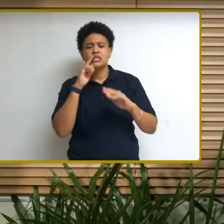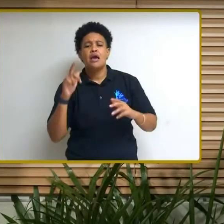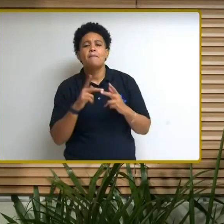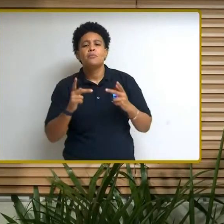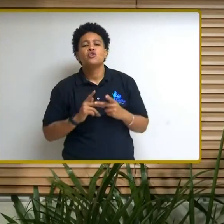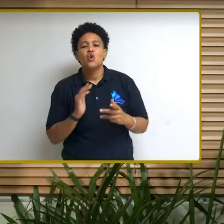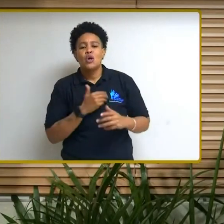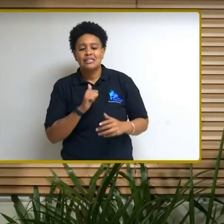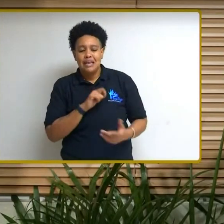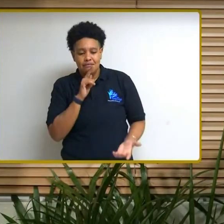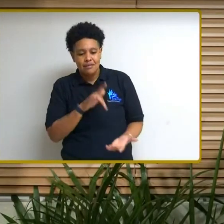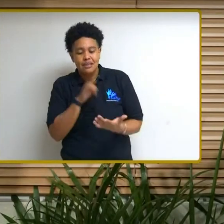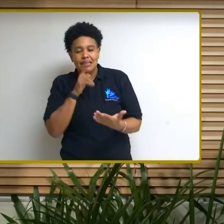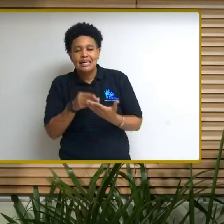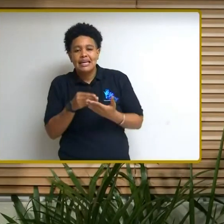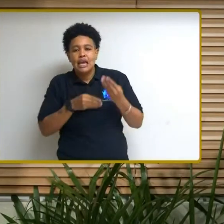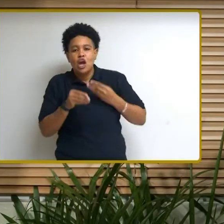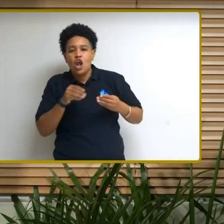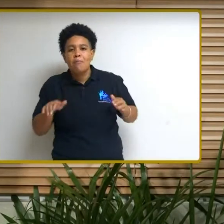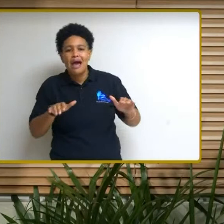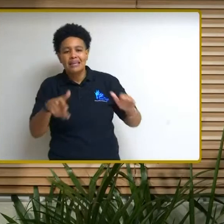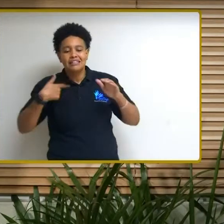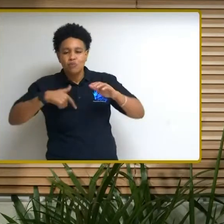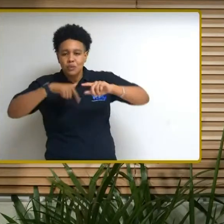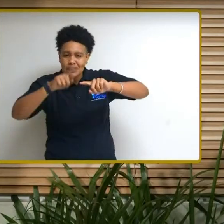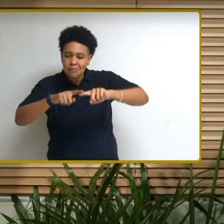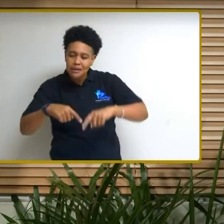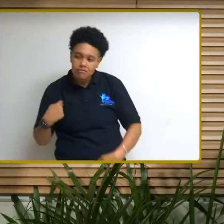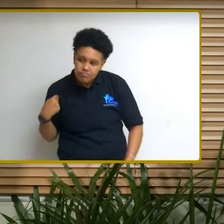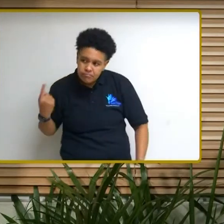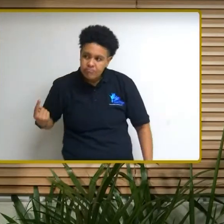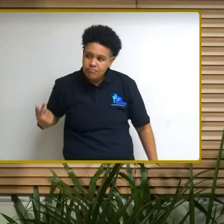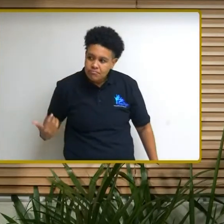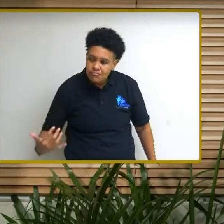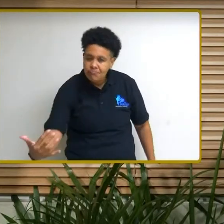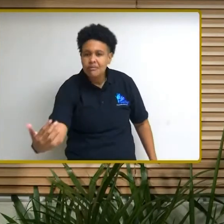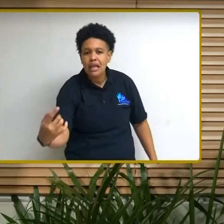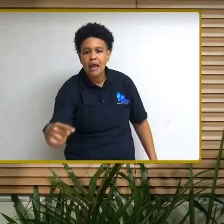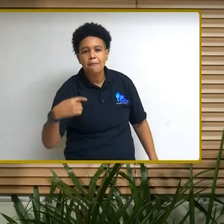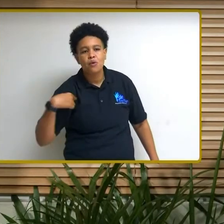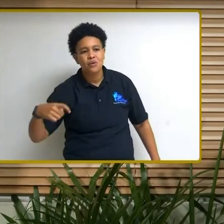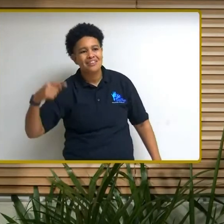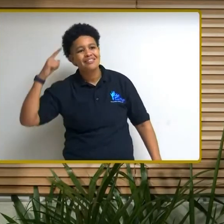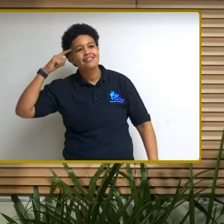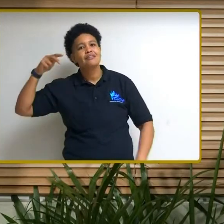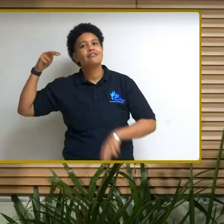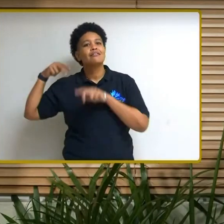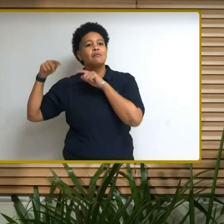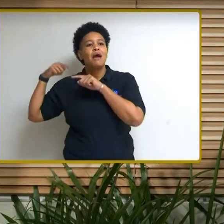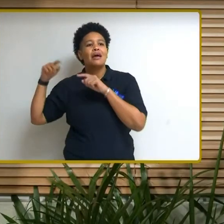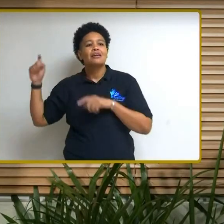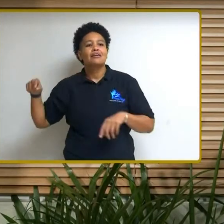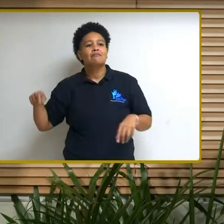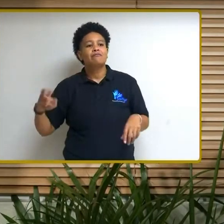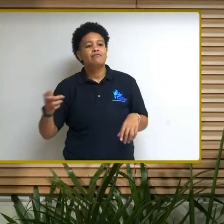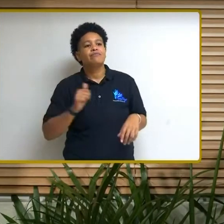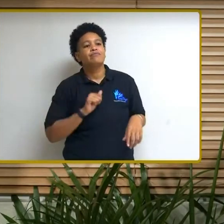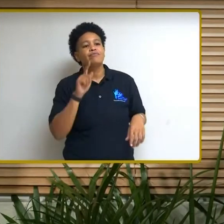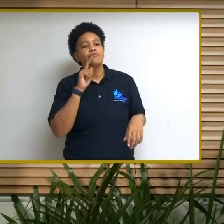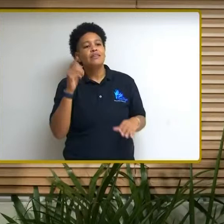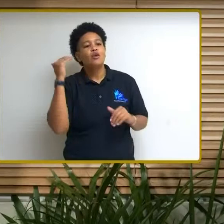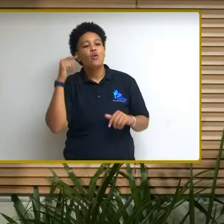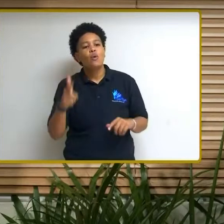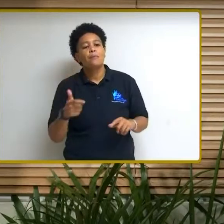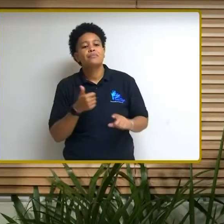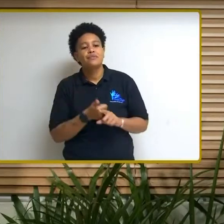economic activity that we have depended on in the past and we need to get back. So, I hope